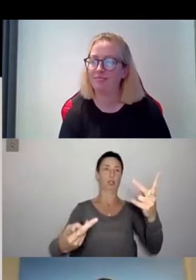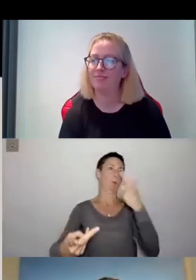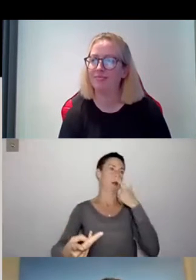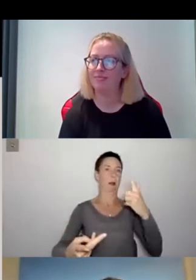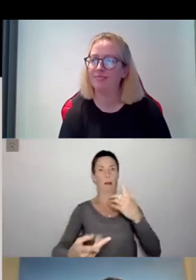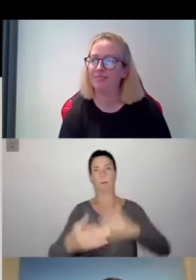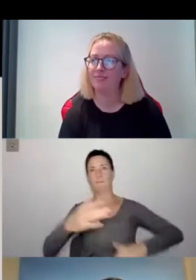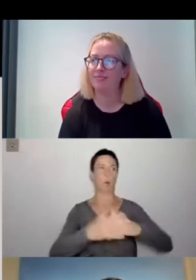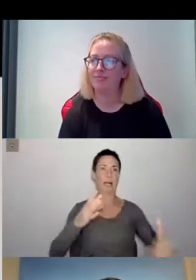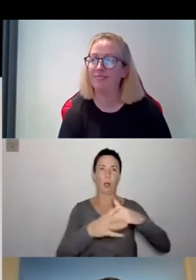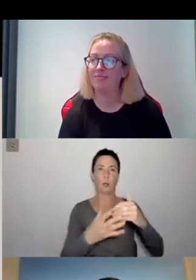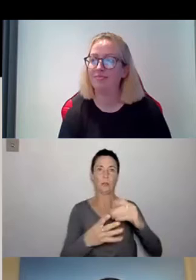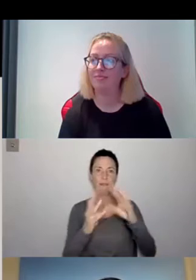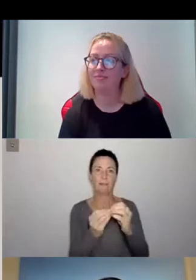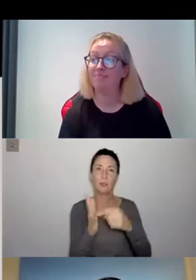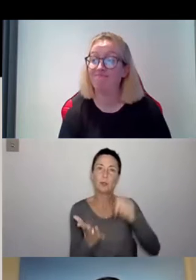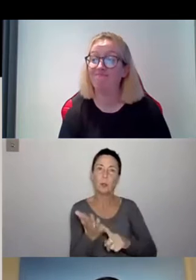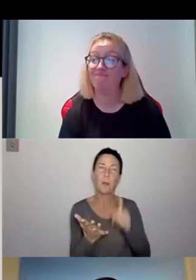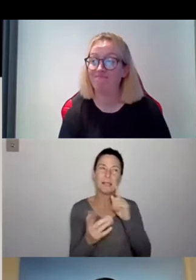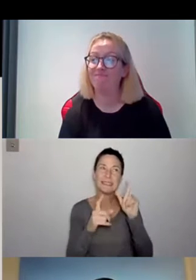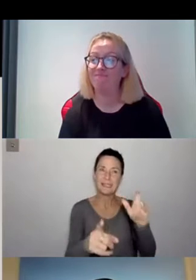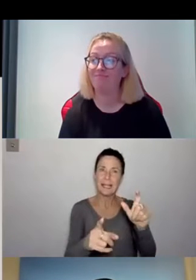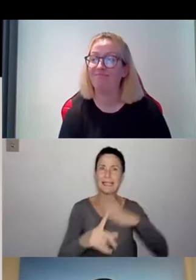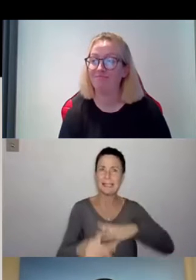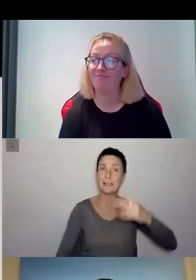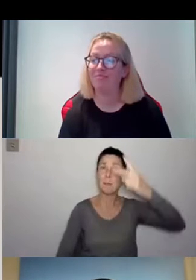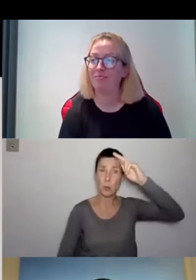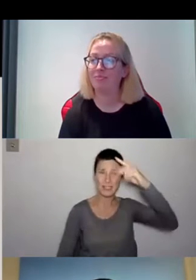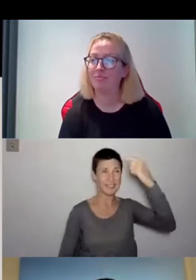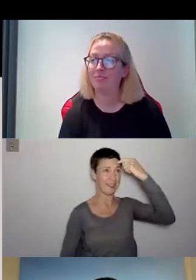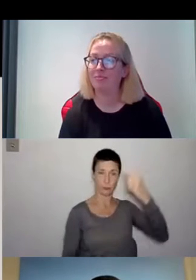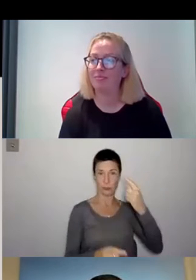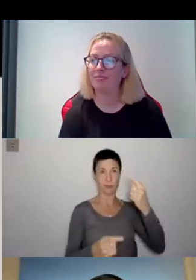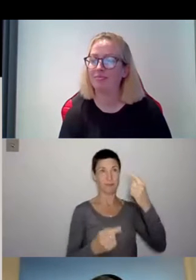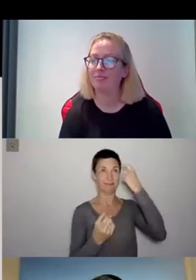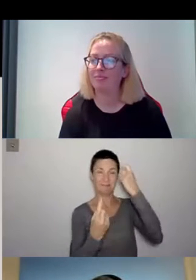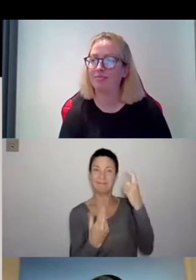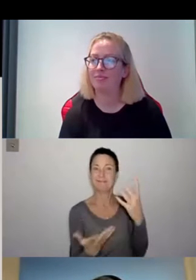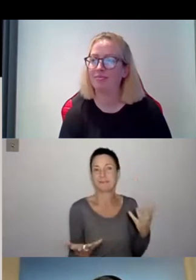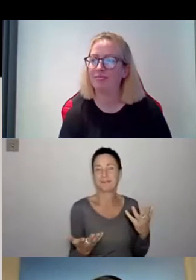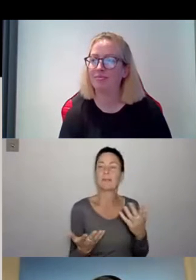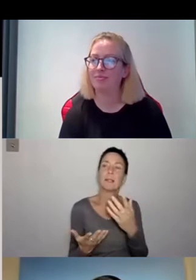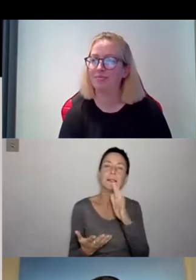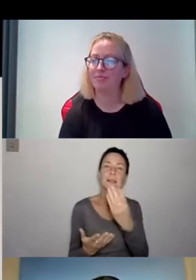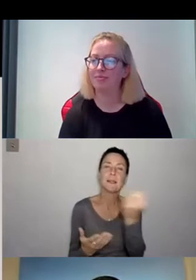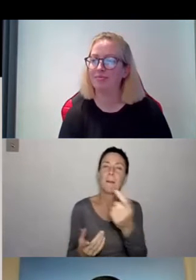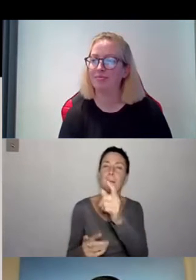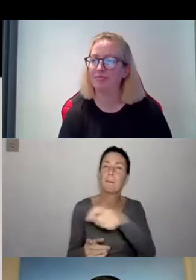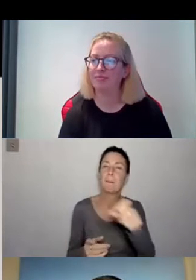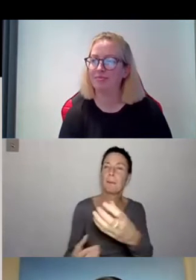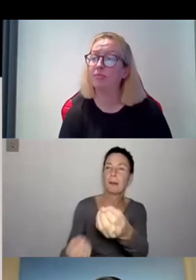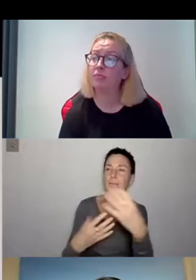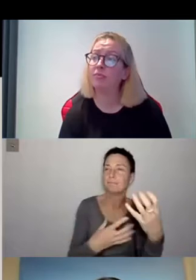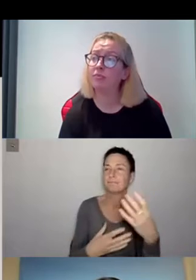tool, it still requires processing by the brain. And I've had reports from a couple of people, a couple of